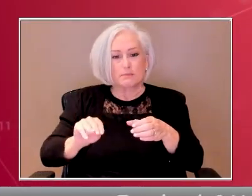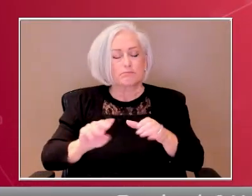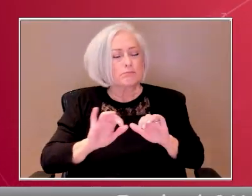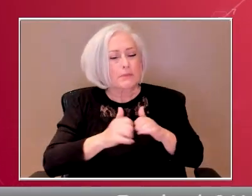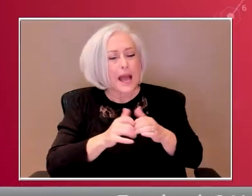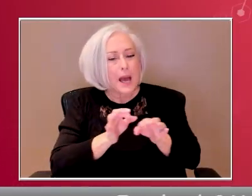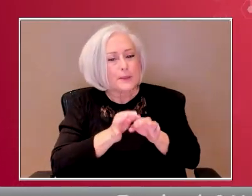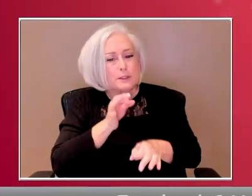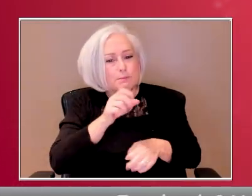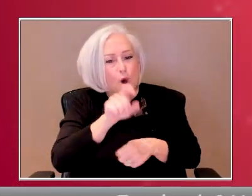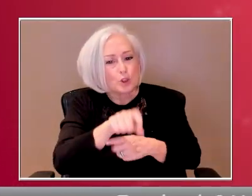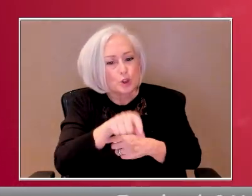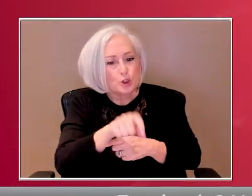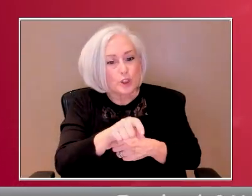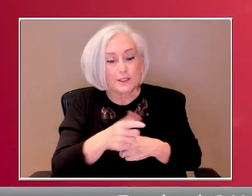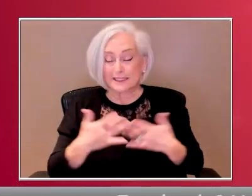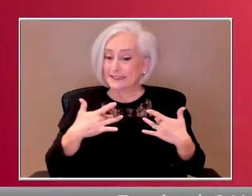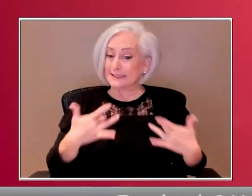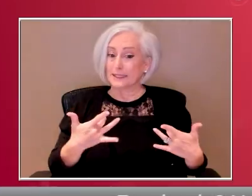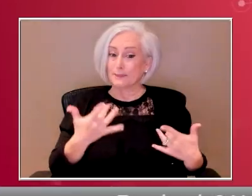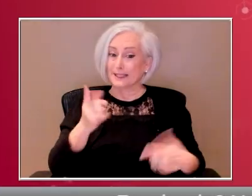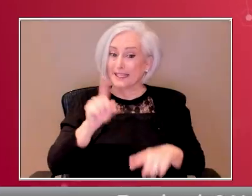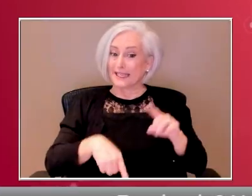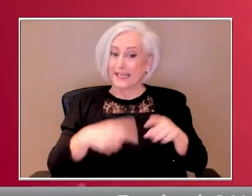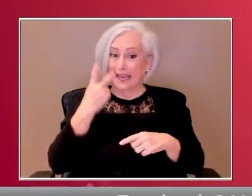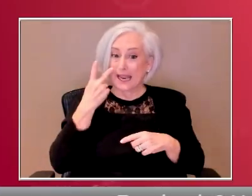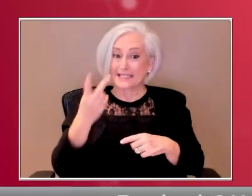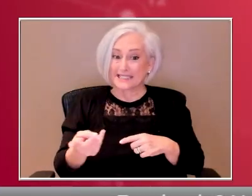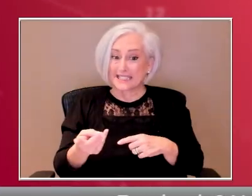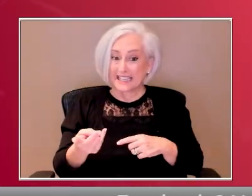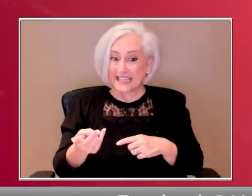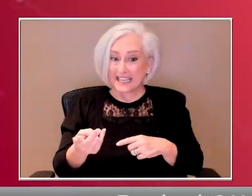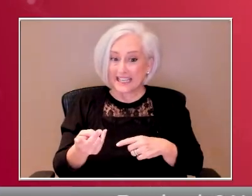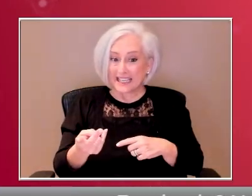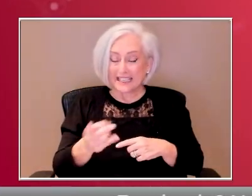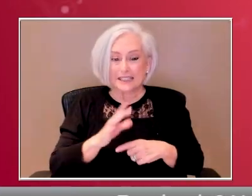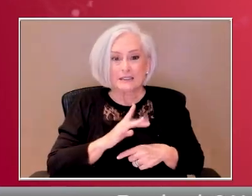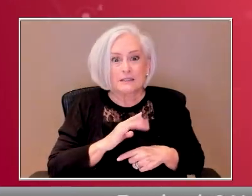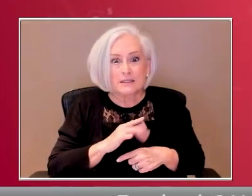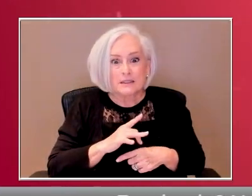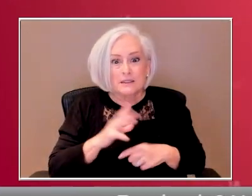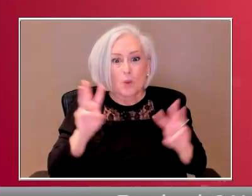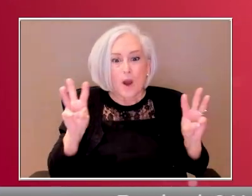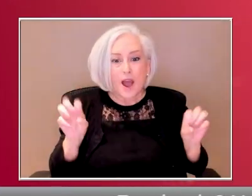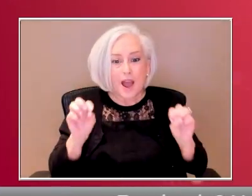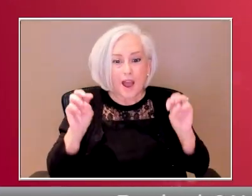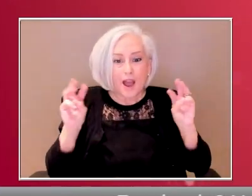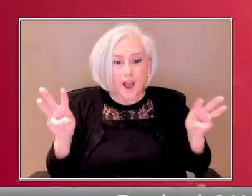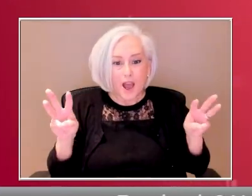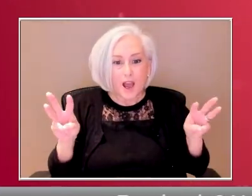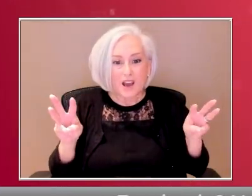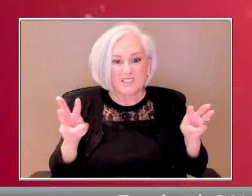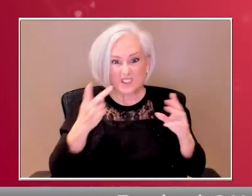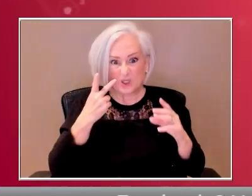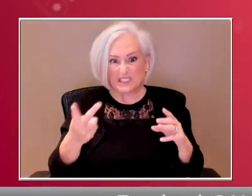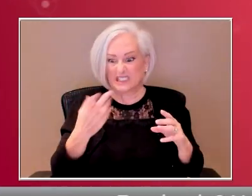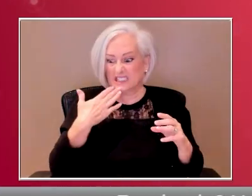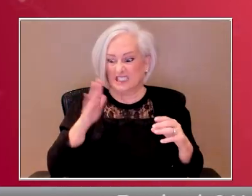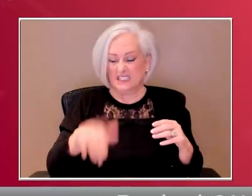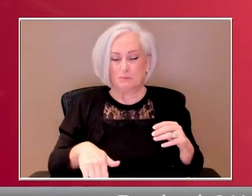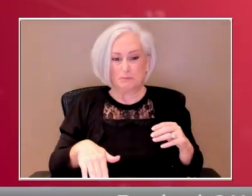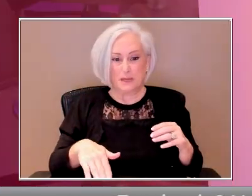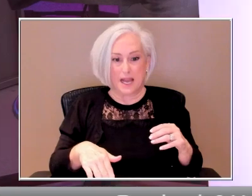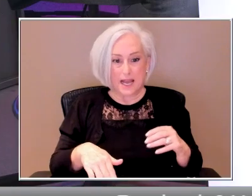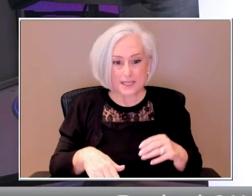I Like how- usually can't see it in this view. Yeah. Oh, wow. Yeah. So that tells you how bad it was. And then Kim said